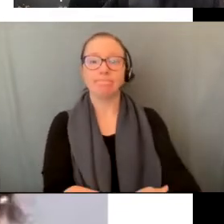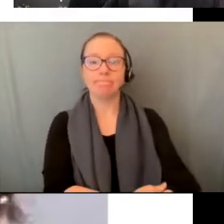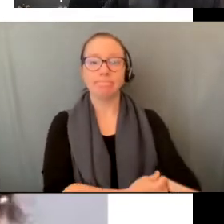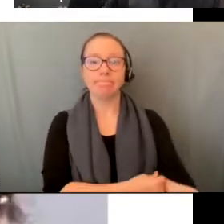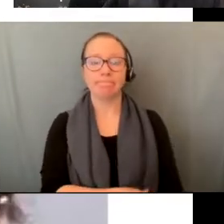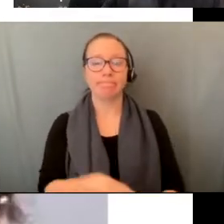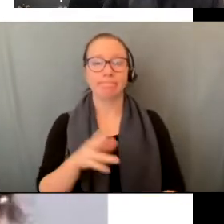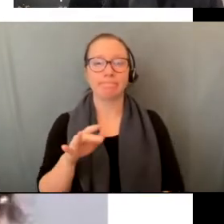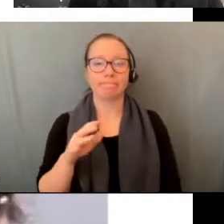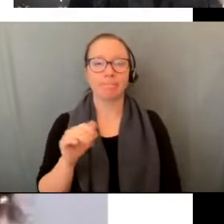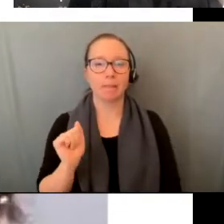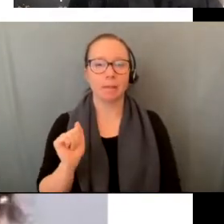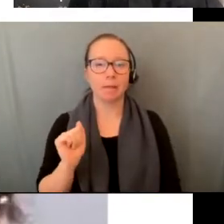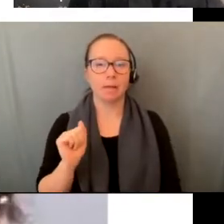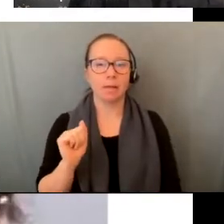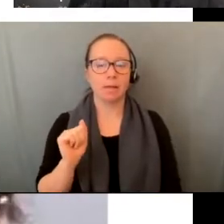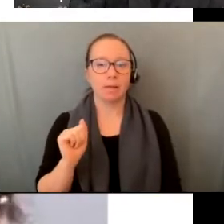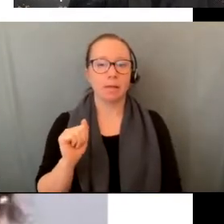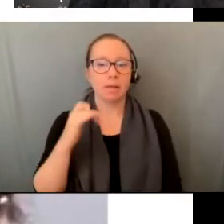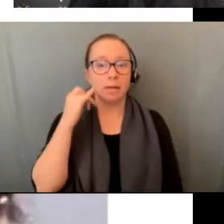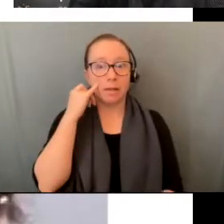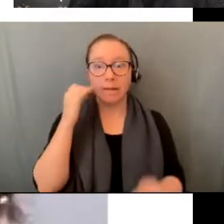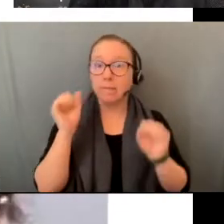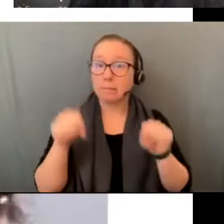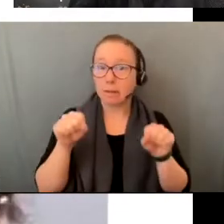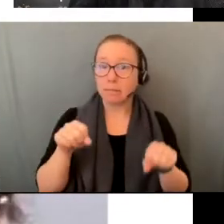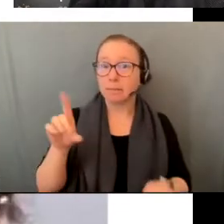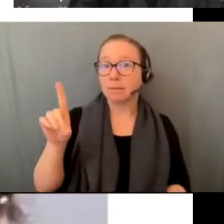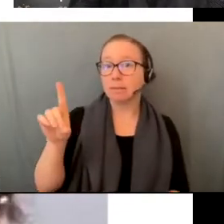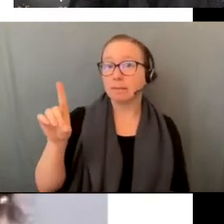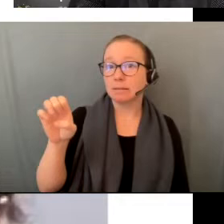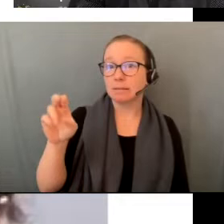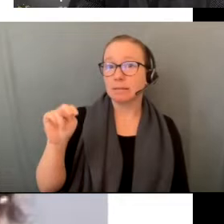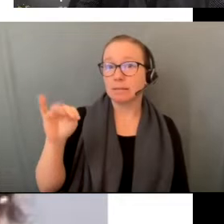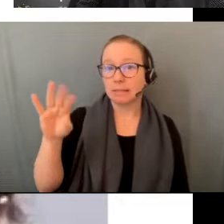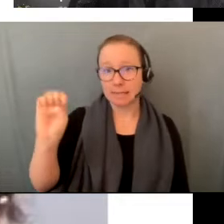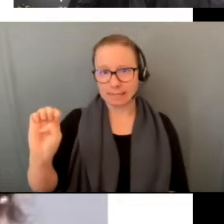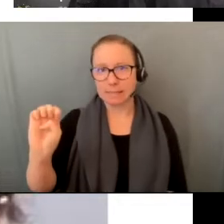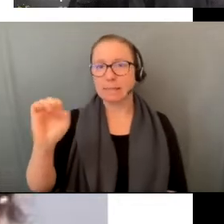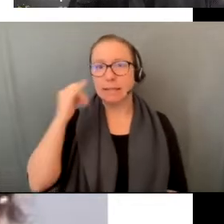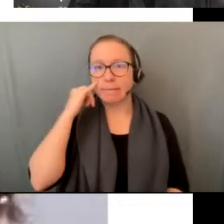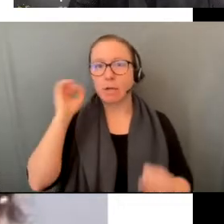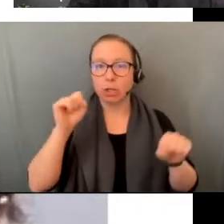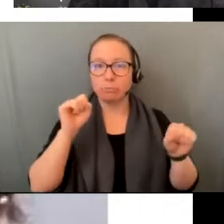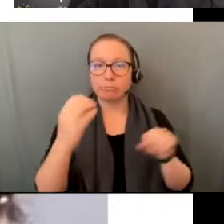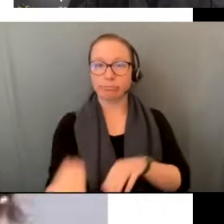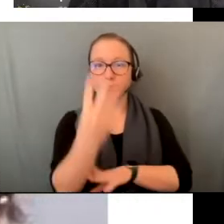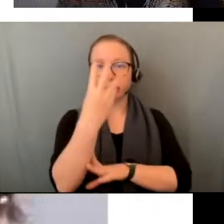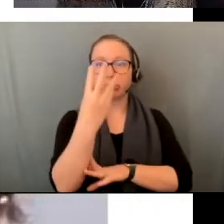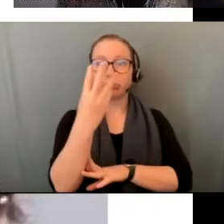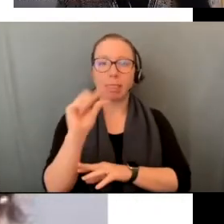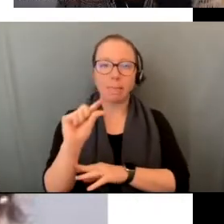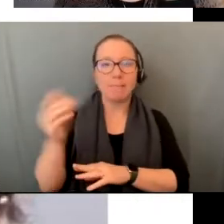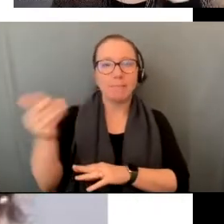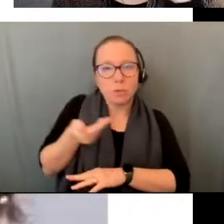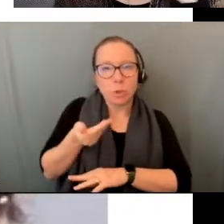I think if it's possible to queue up Denise to do a little intro, that would probably be terrific. Yeah,